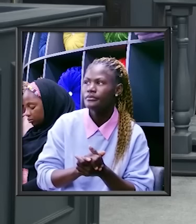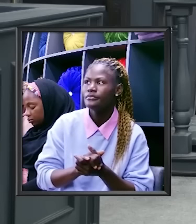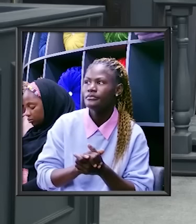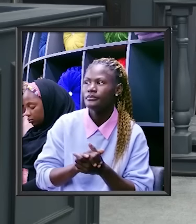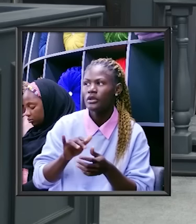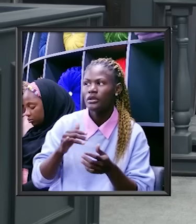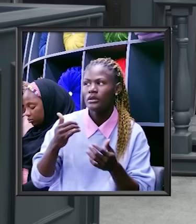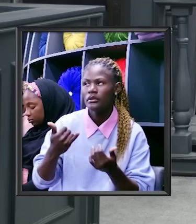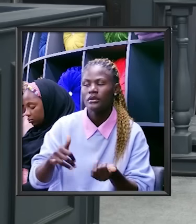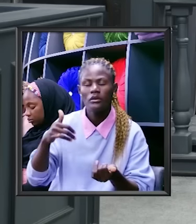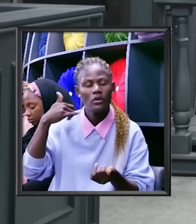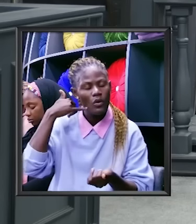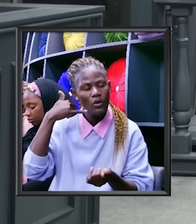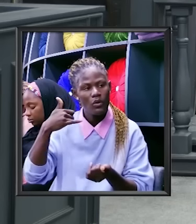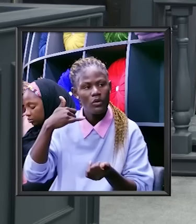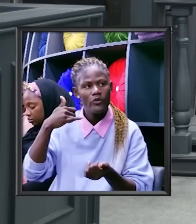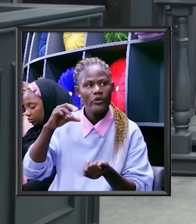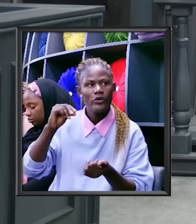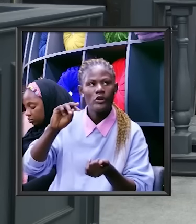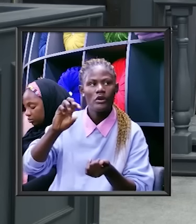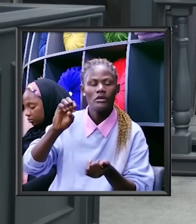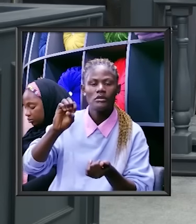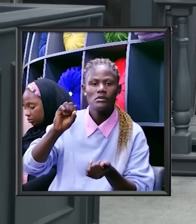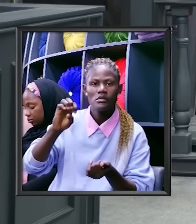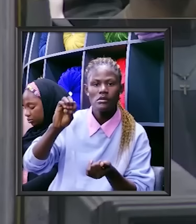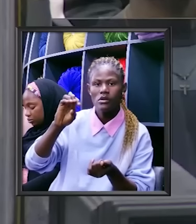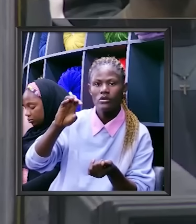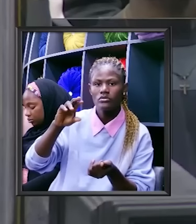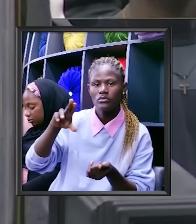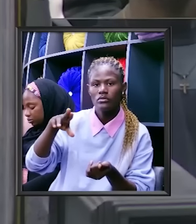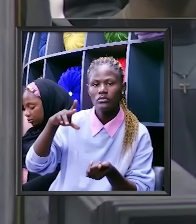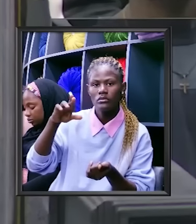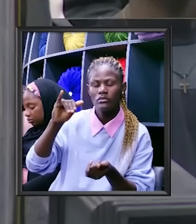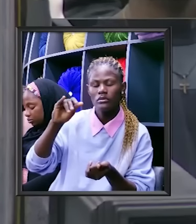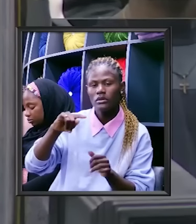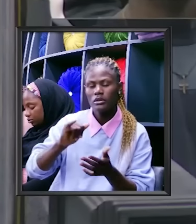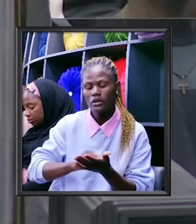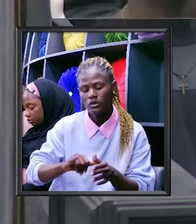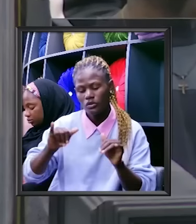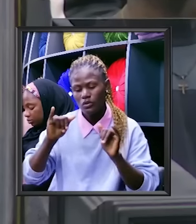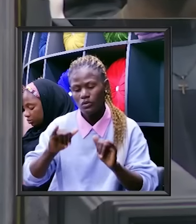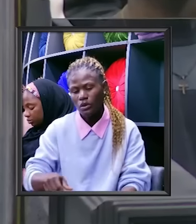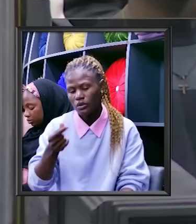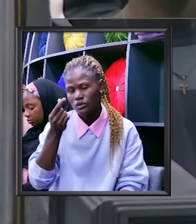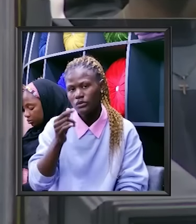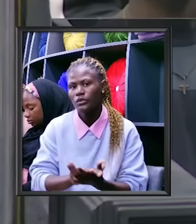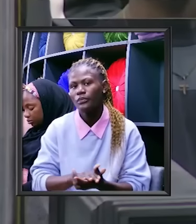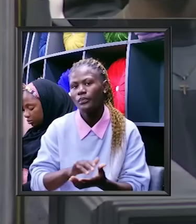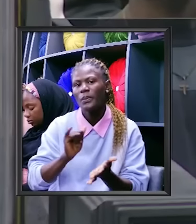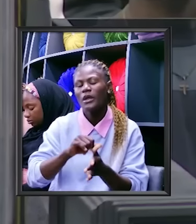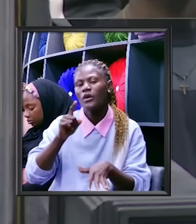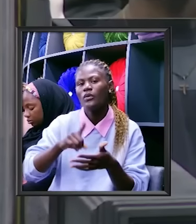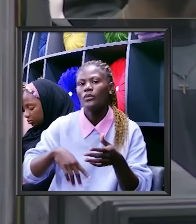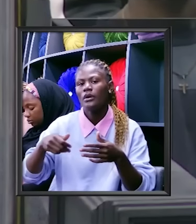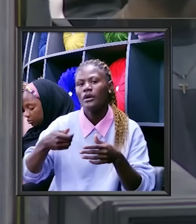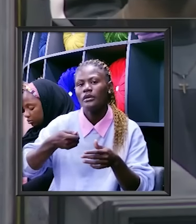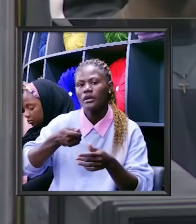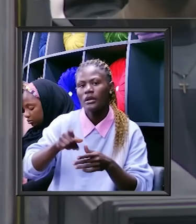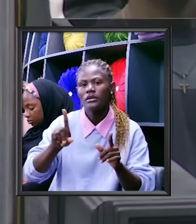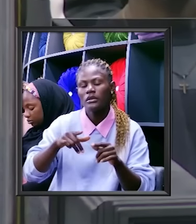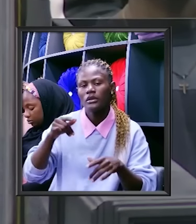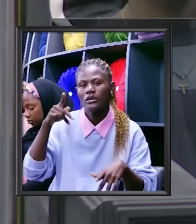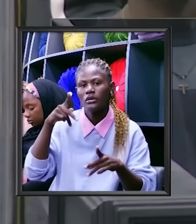called on the security man on duty. He said, I should just hold on a while. He said, which card did I put? I said,